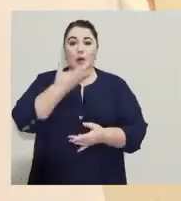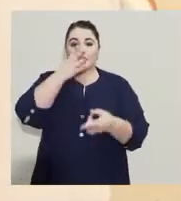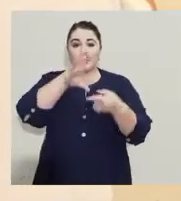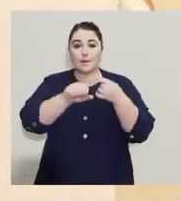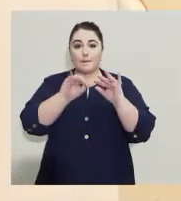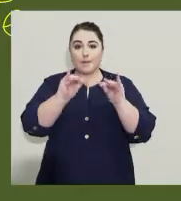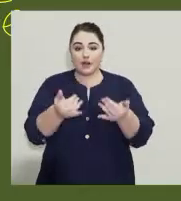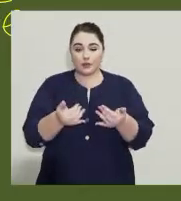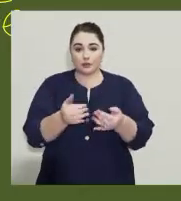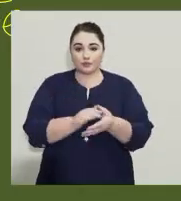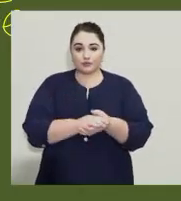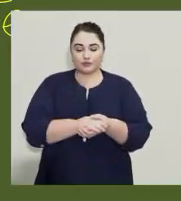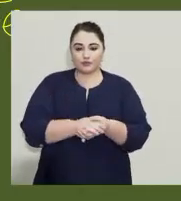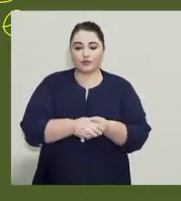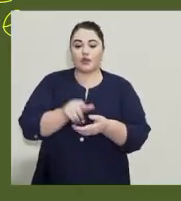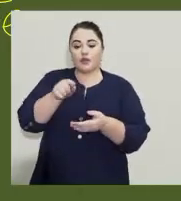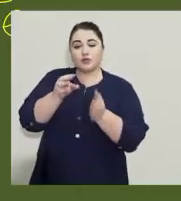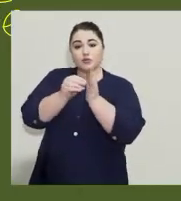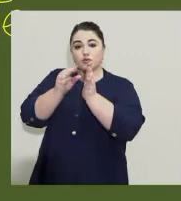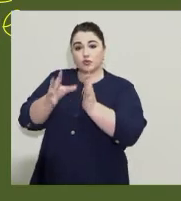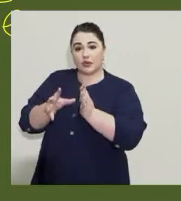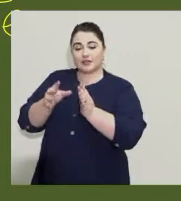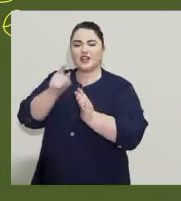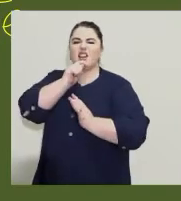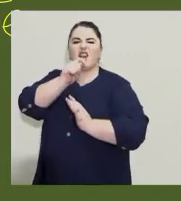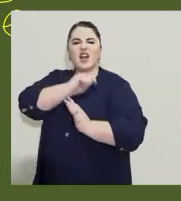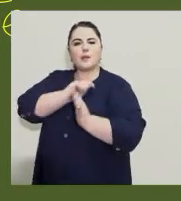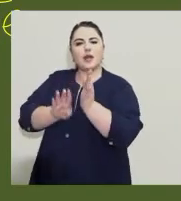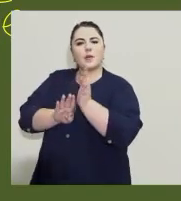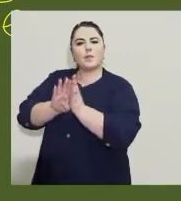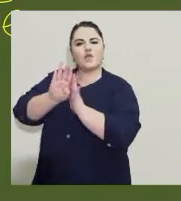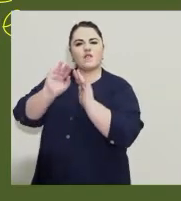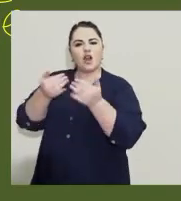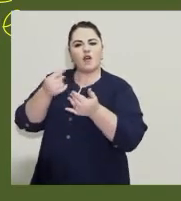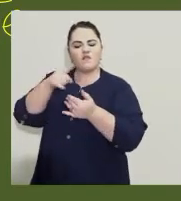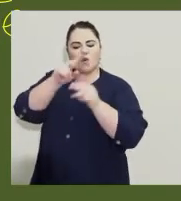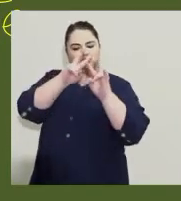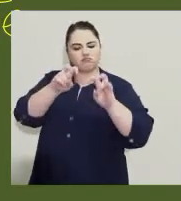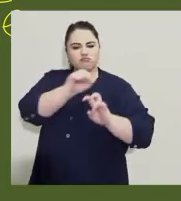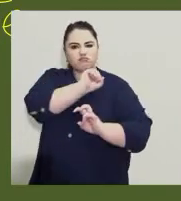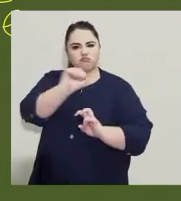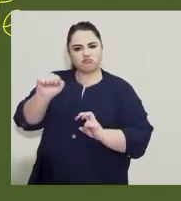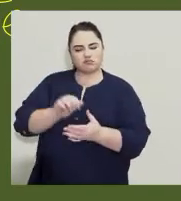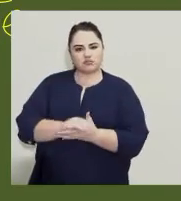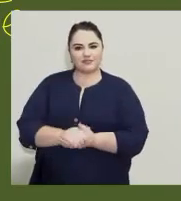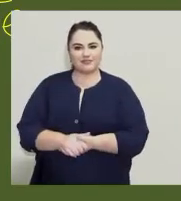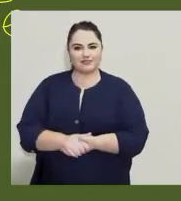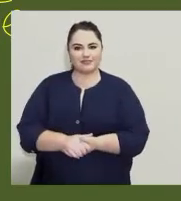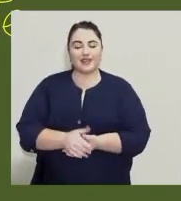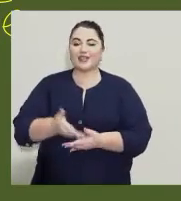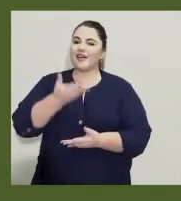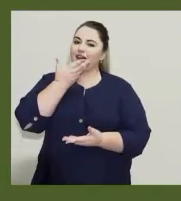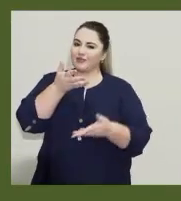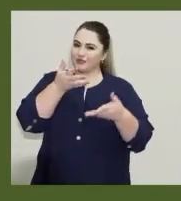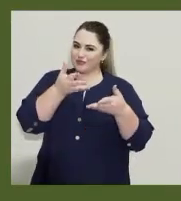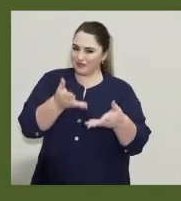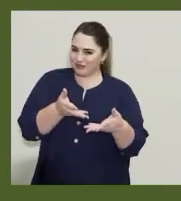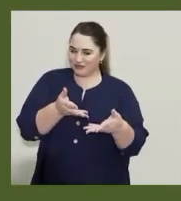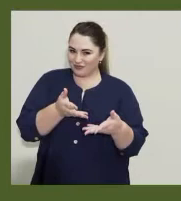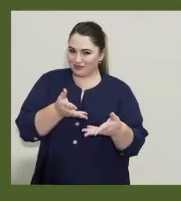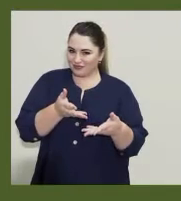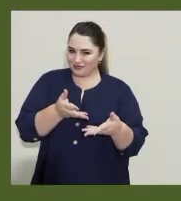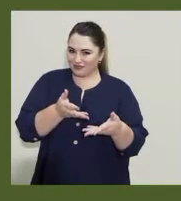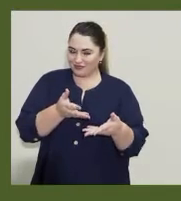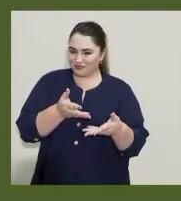the answer on this. How could this learner improve on the reliability of the investigation? And here is the